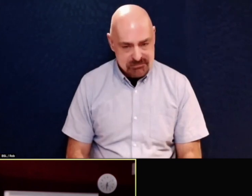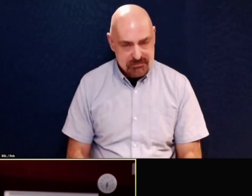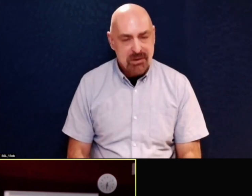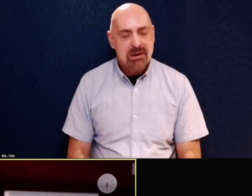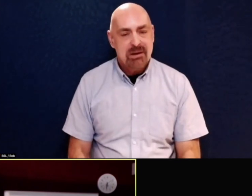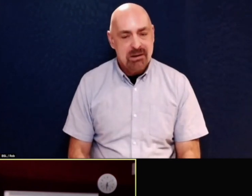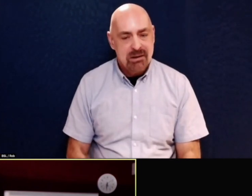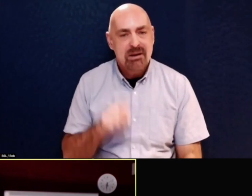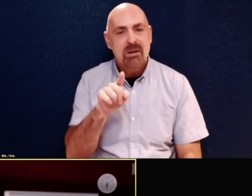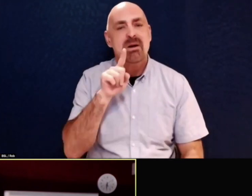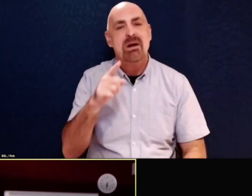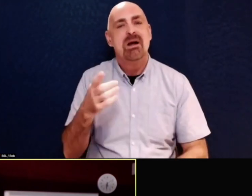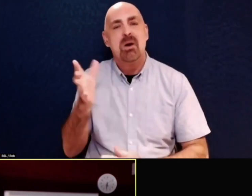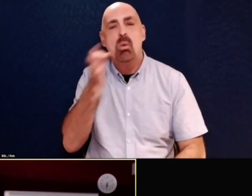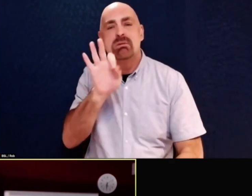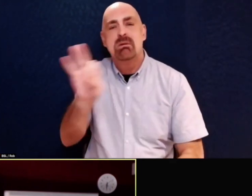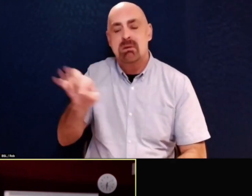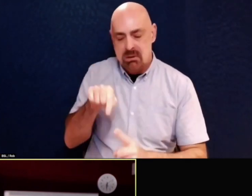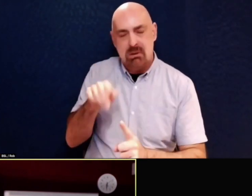Thanking you for the presentation,